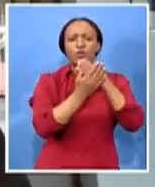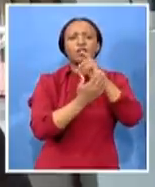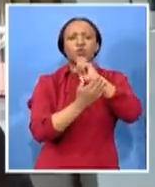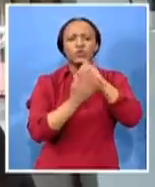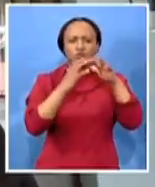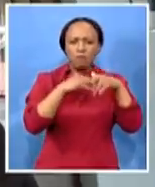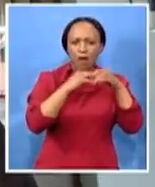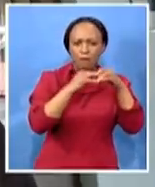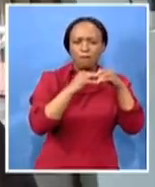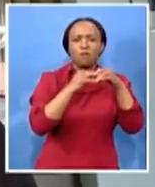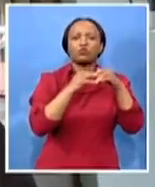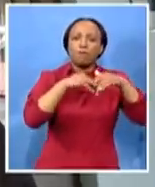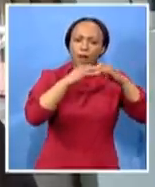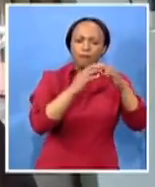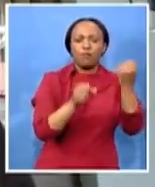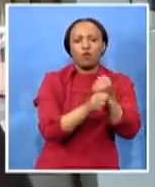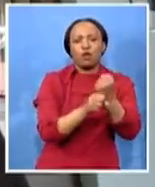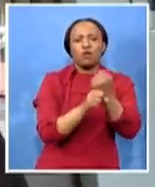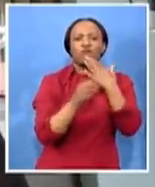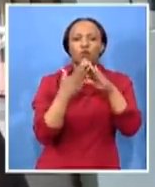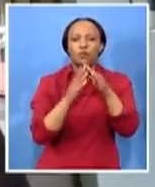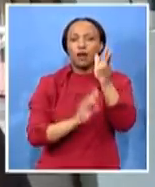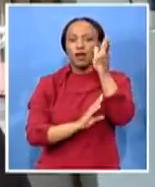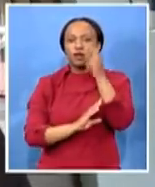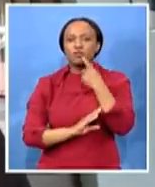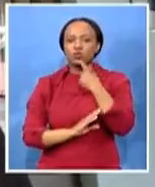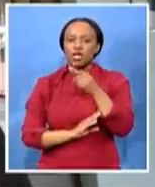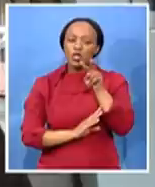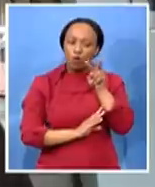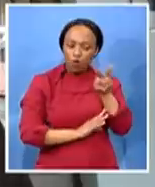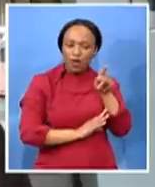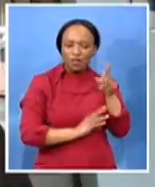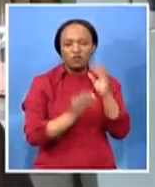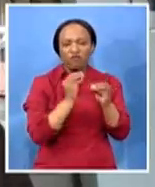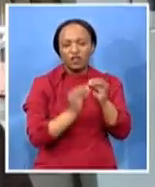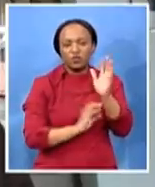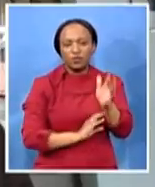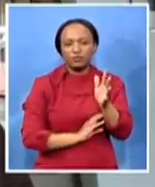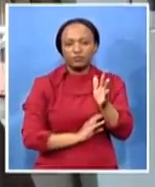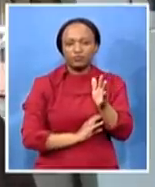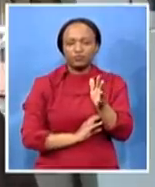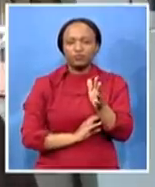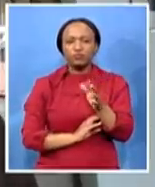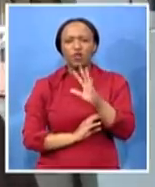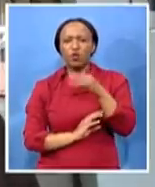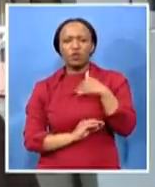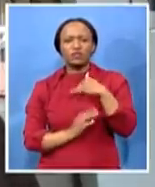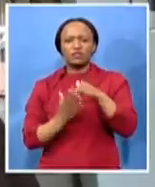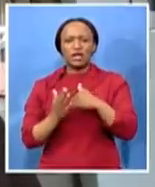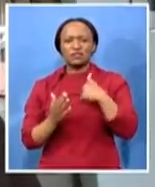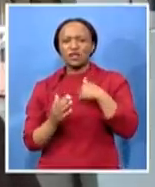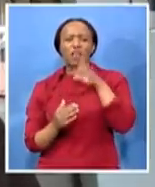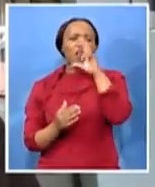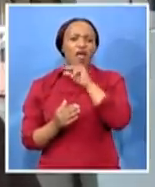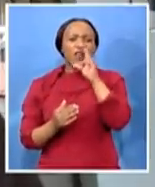him say he would look at that. It is no longer about platitudes. It's what you do, in what the actions must